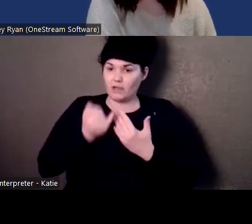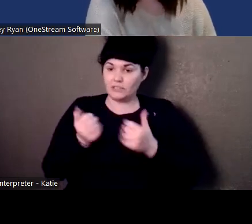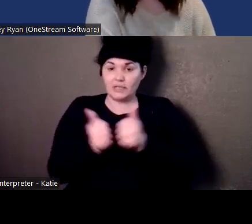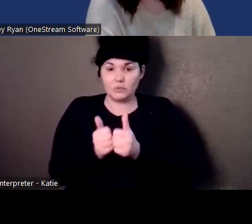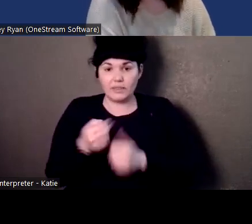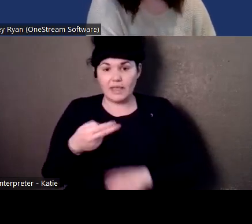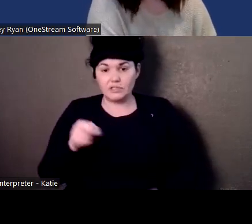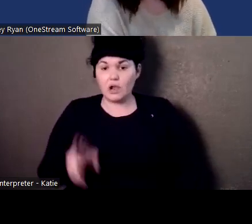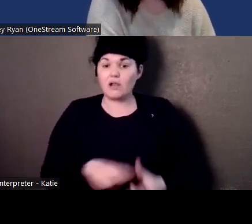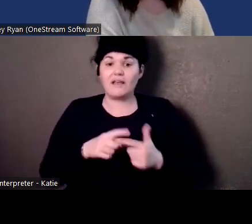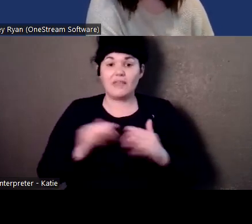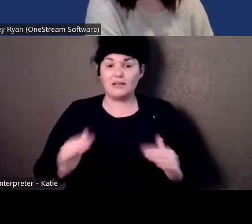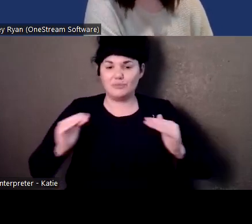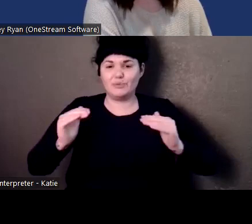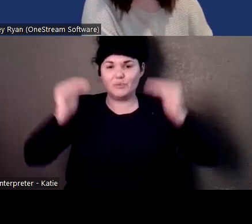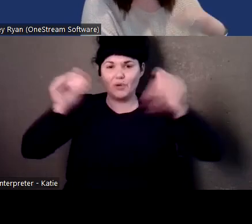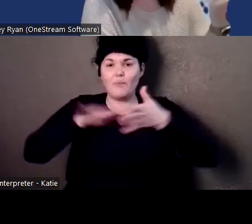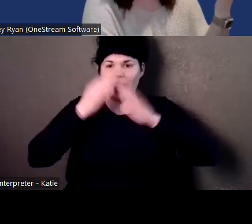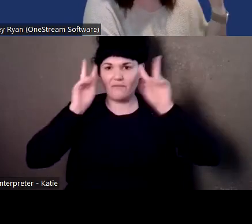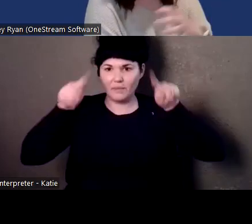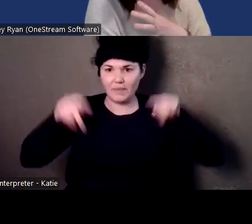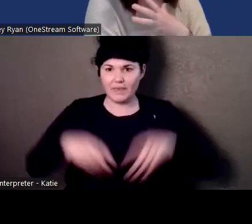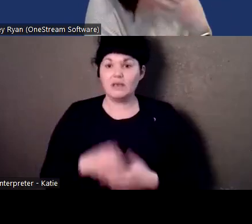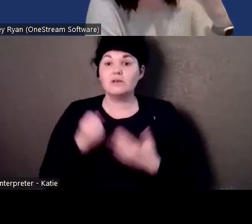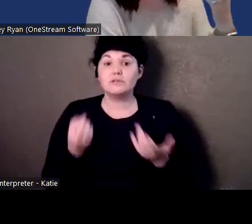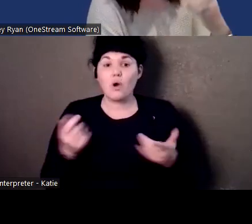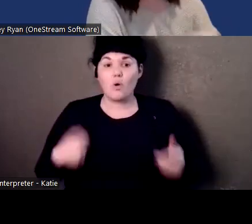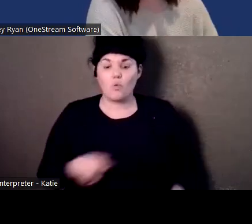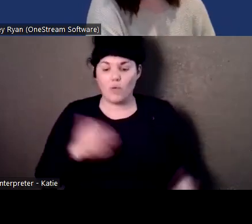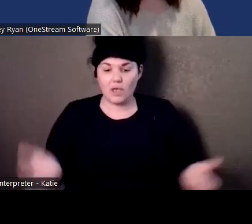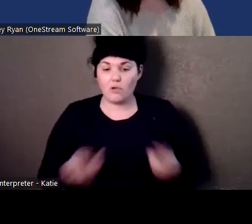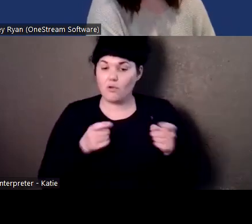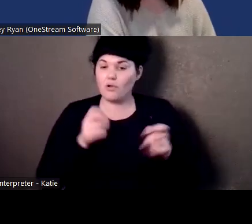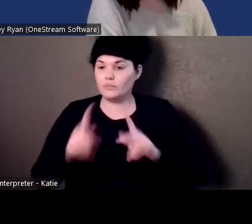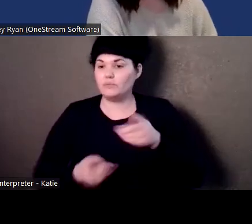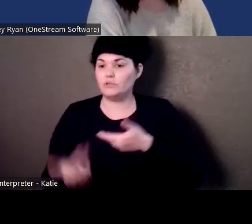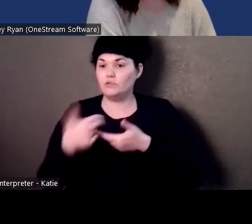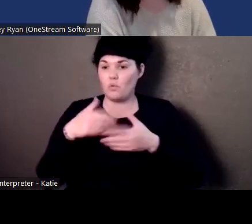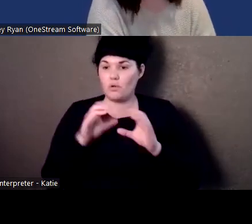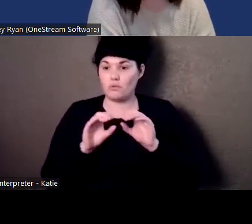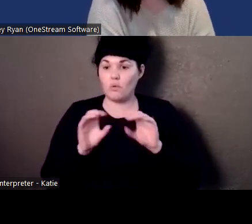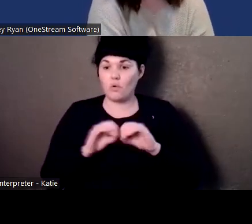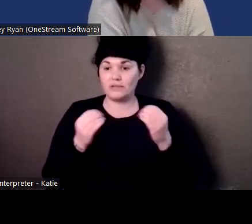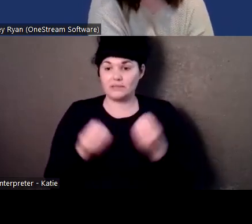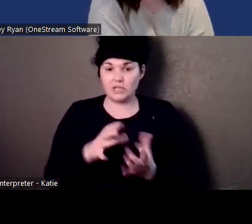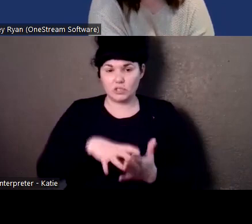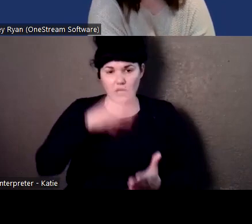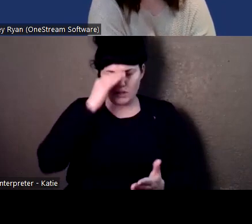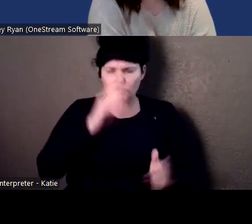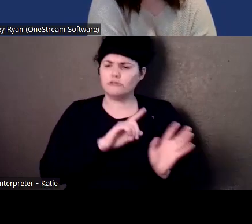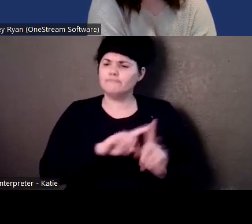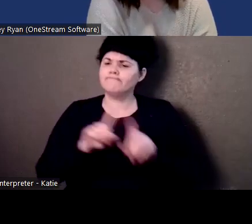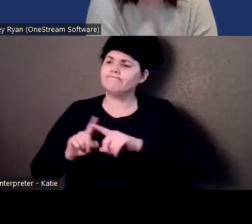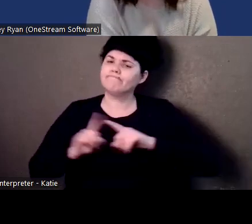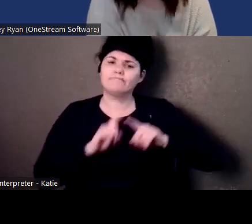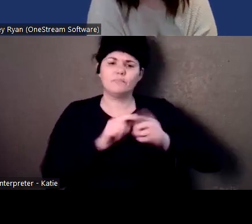level. So definitely we encourage folks to get into the organization and then learn different avenues and different functions of the